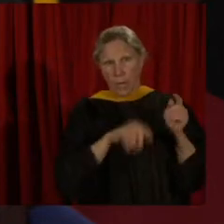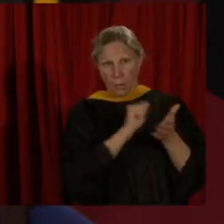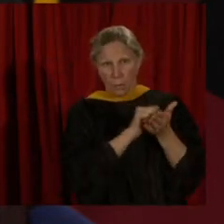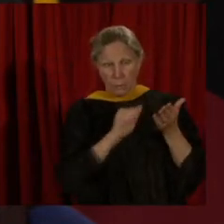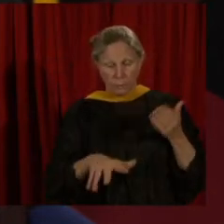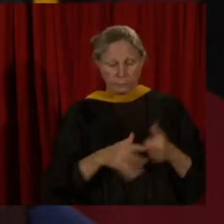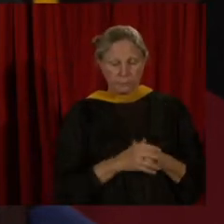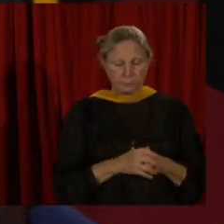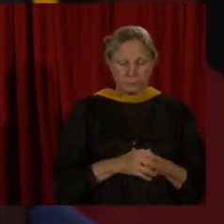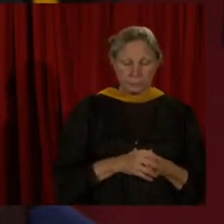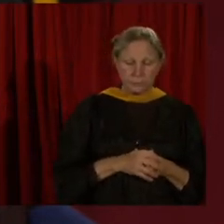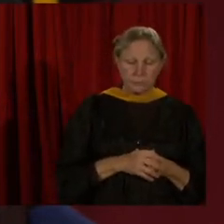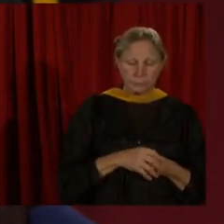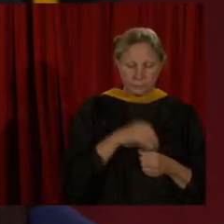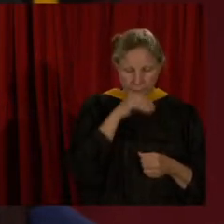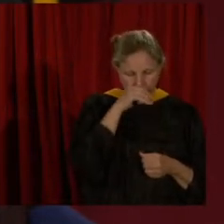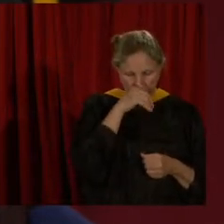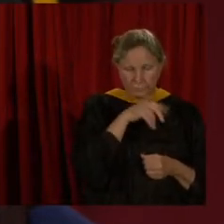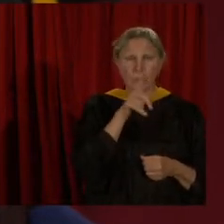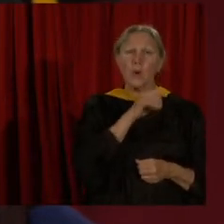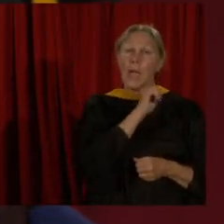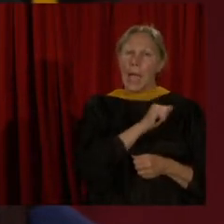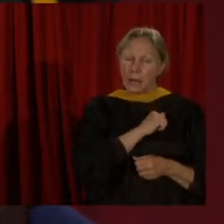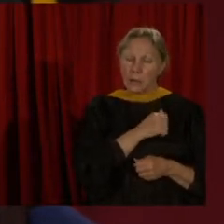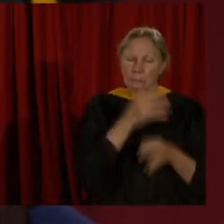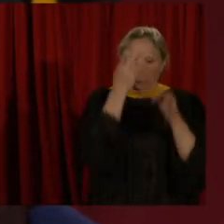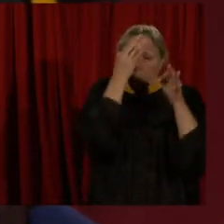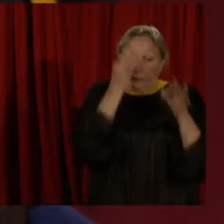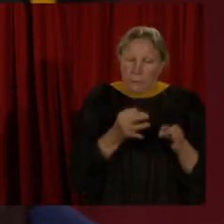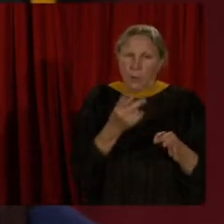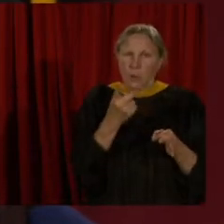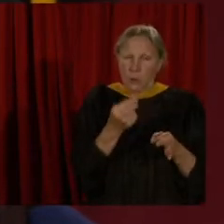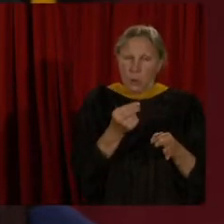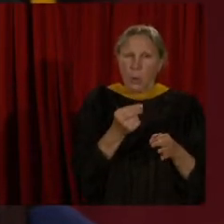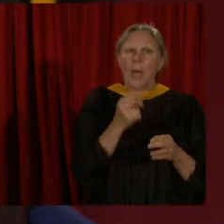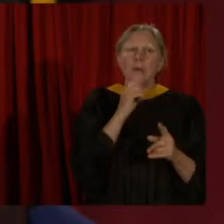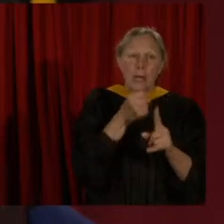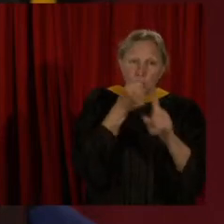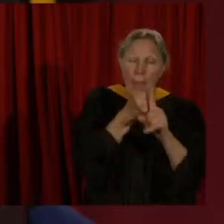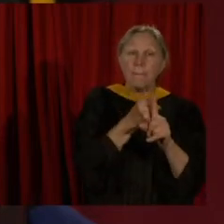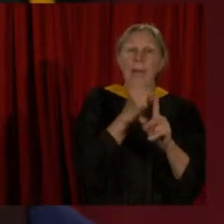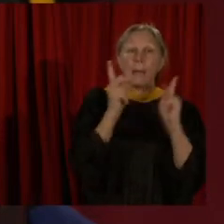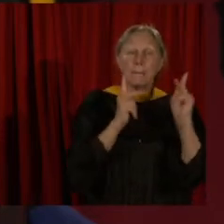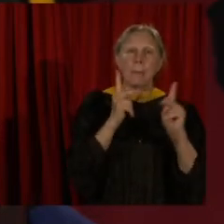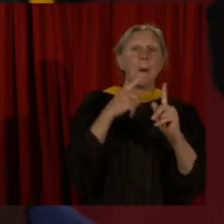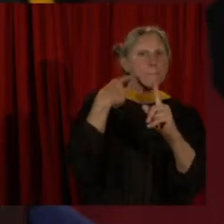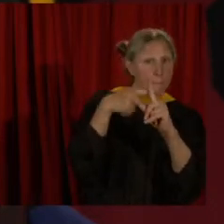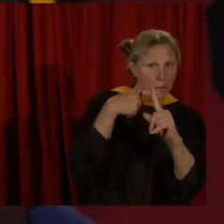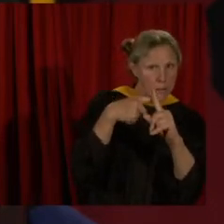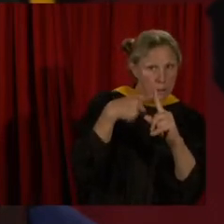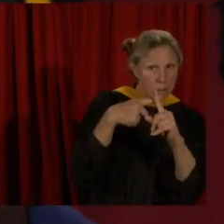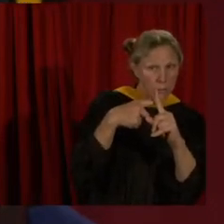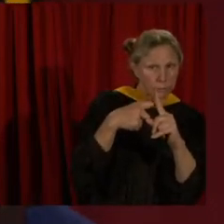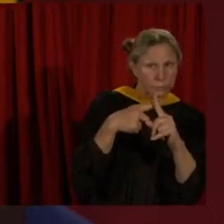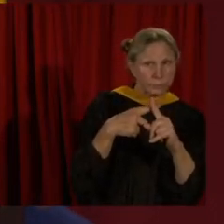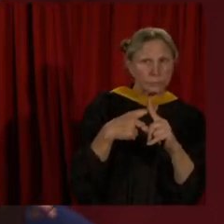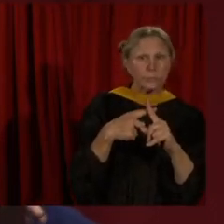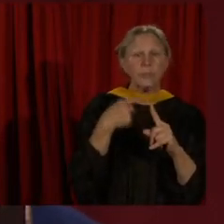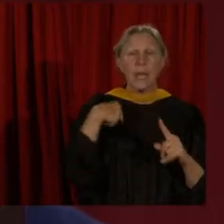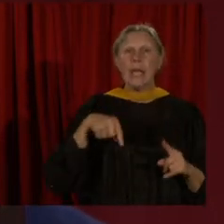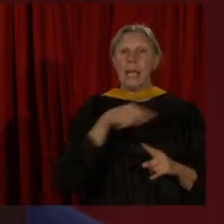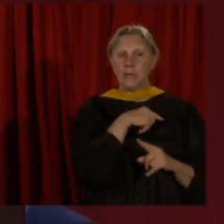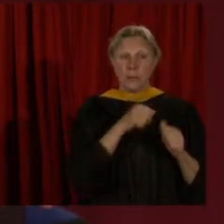about being intentional about your attitude and making a positive impact wherever you are. How can each of us,